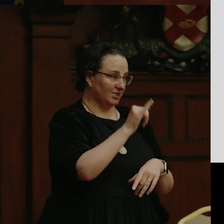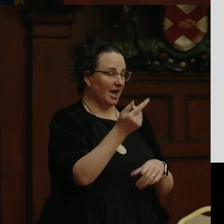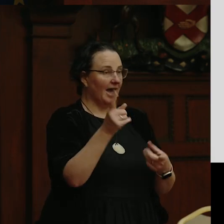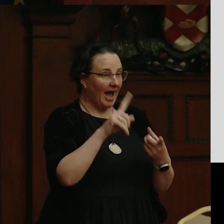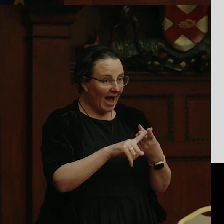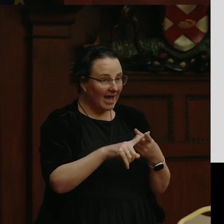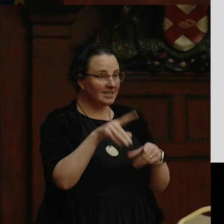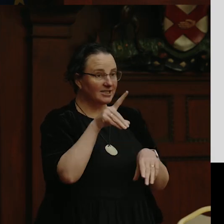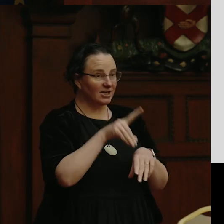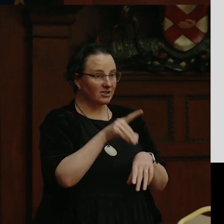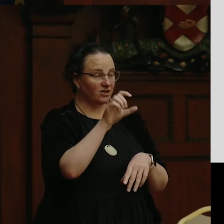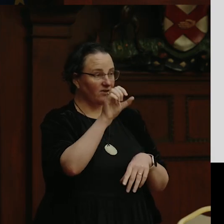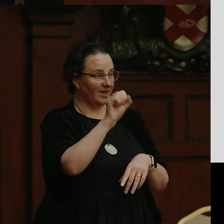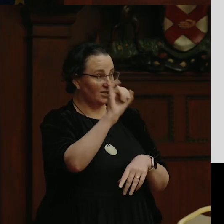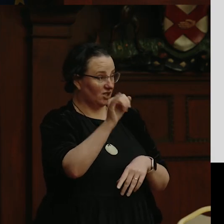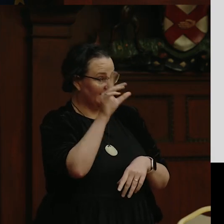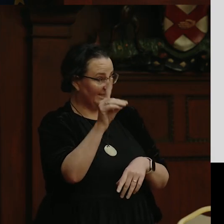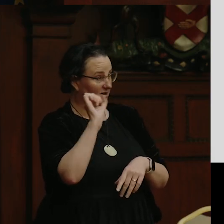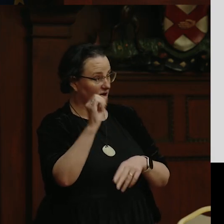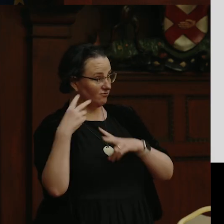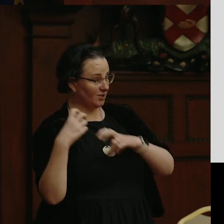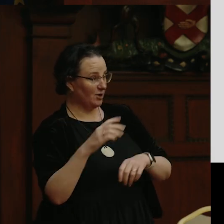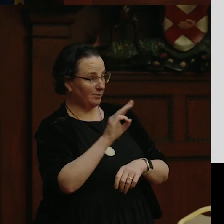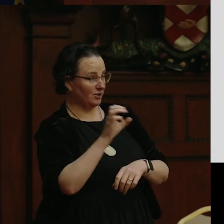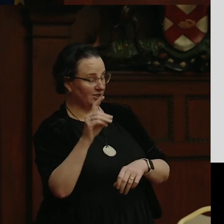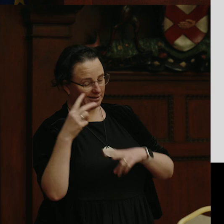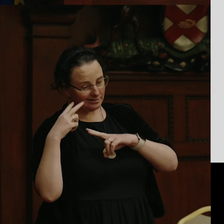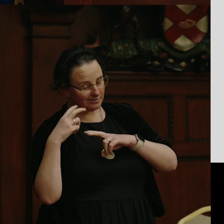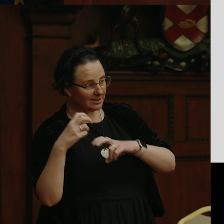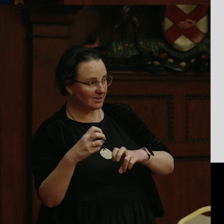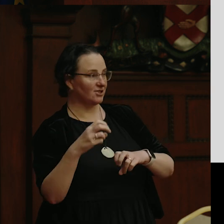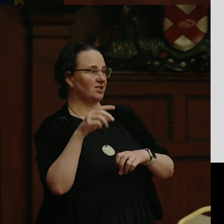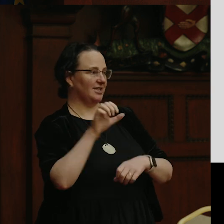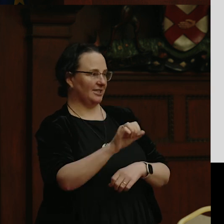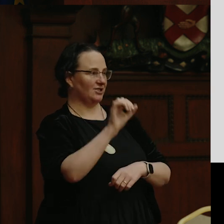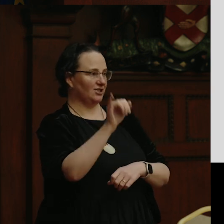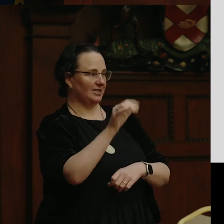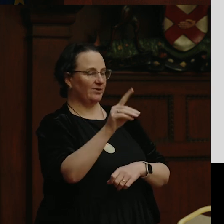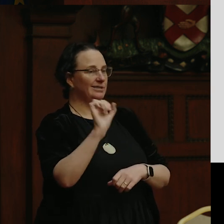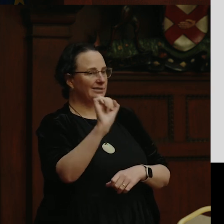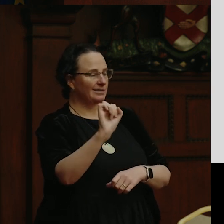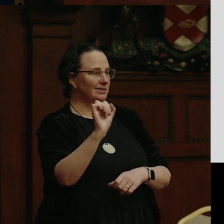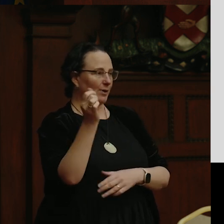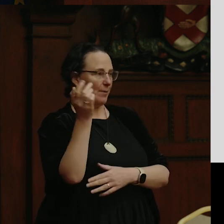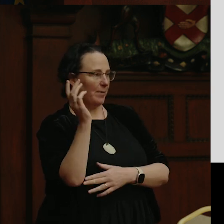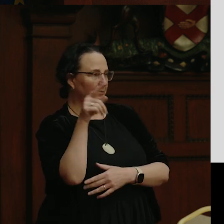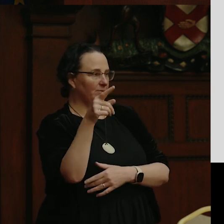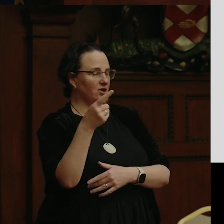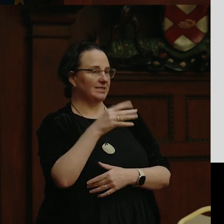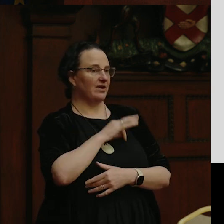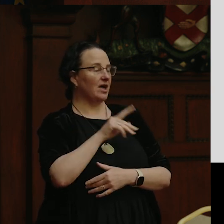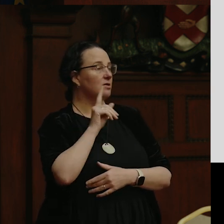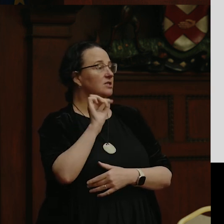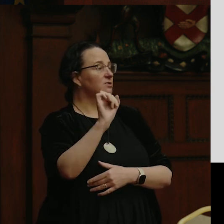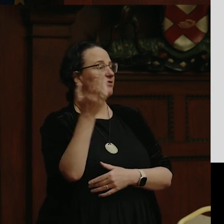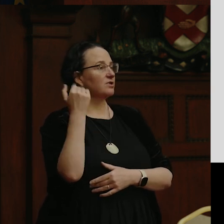of Sjögren's disease. Her research was in Sjögren's disease. And if you're interested in seeing her in action as she was a research